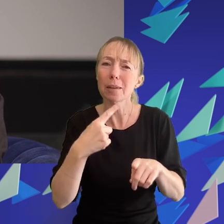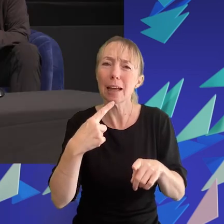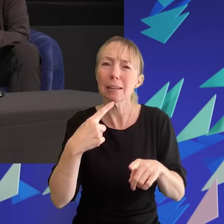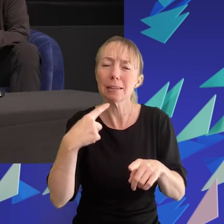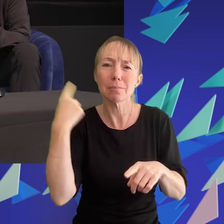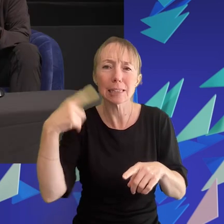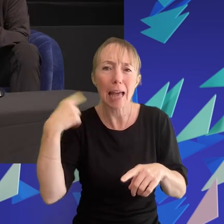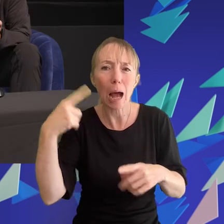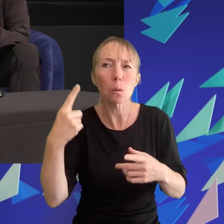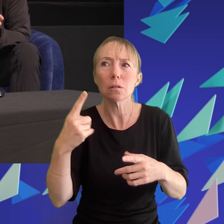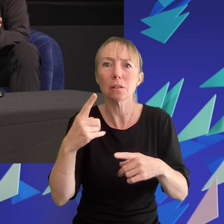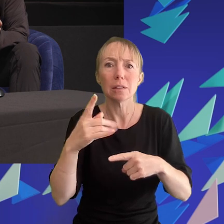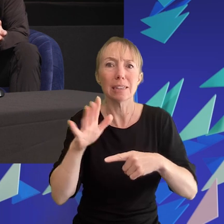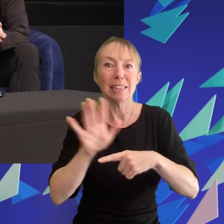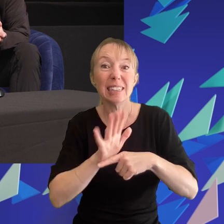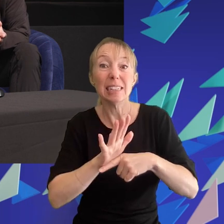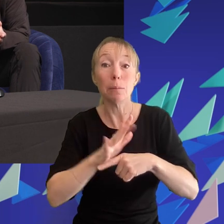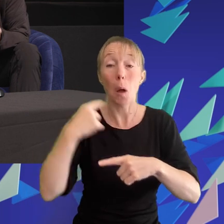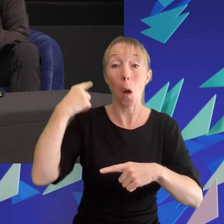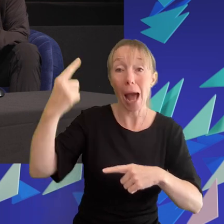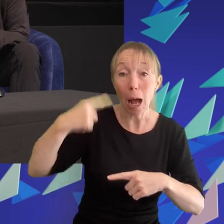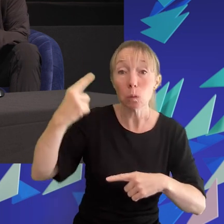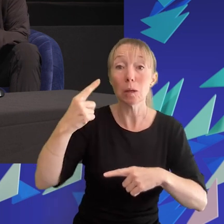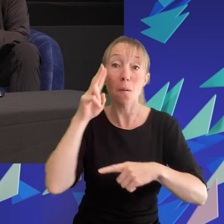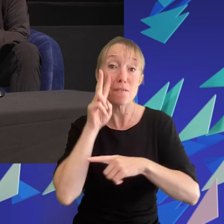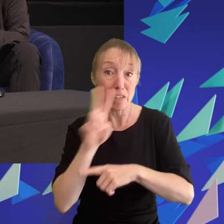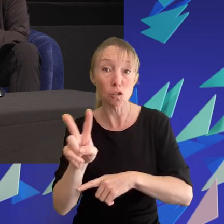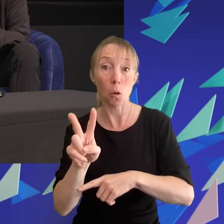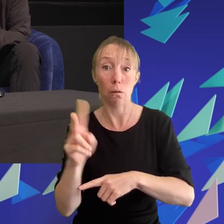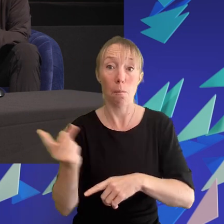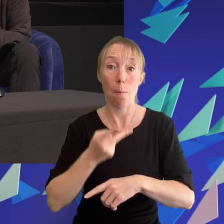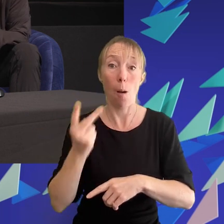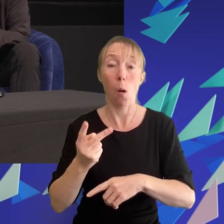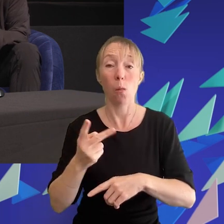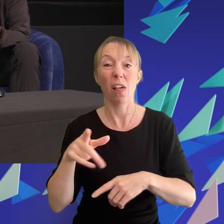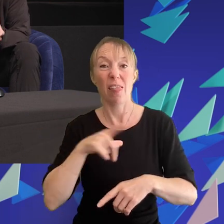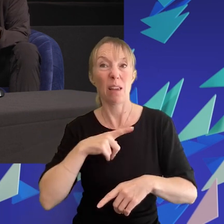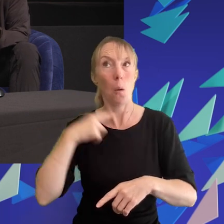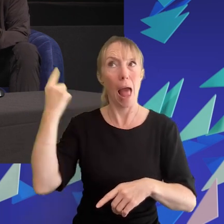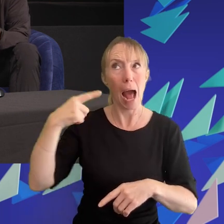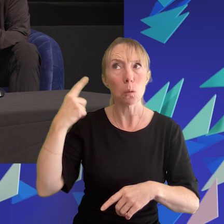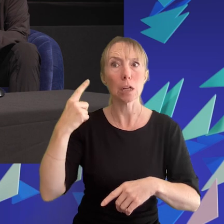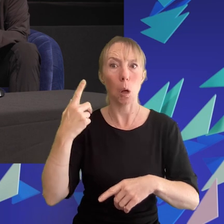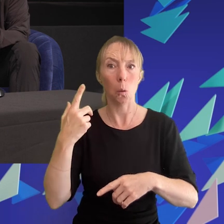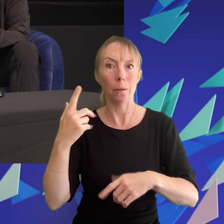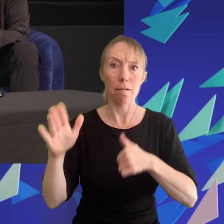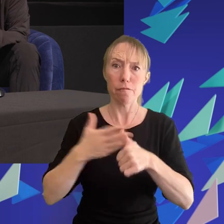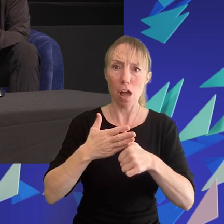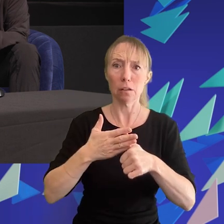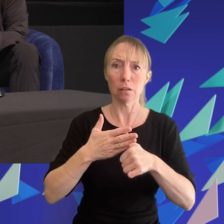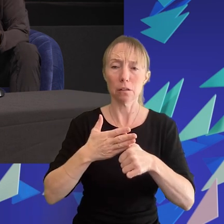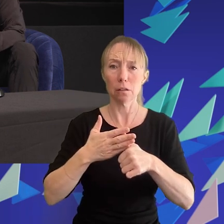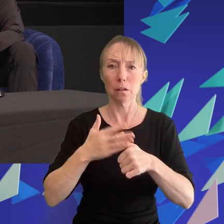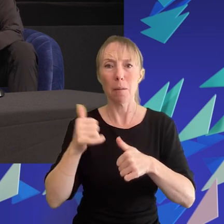sound, cinema is an audiovisual medium, and that's why audio is first, right? Audiovisual, yes. Audio is